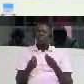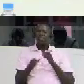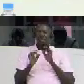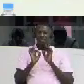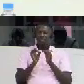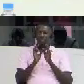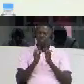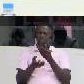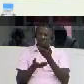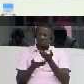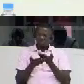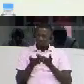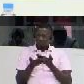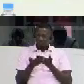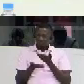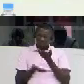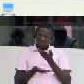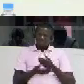seen liggéey.